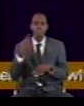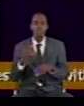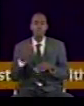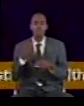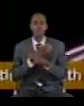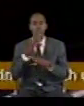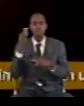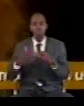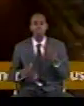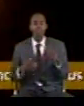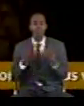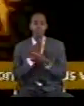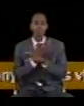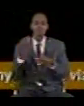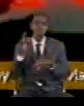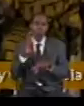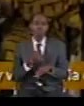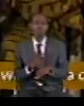will do your own.